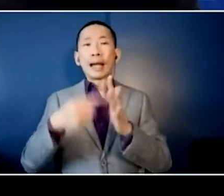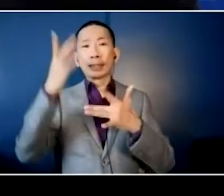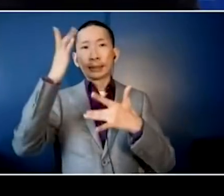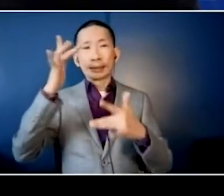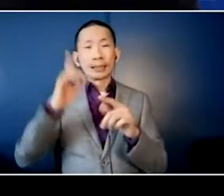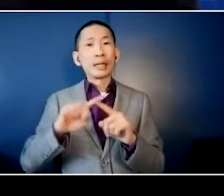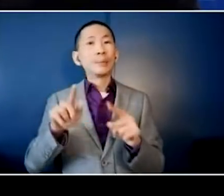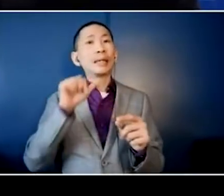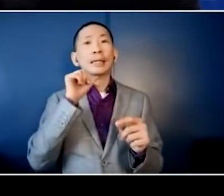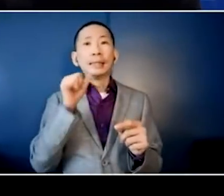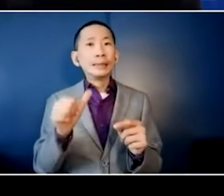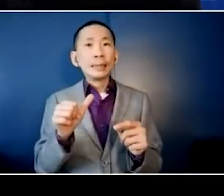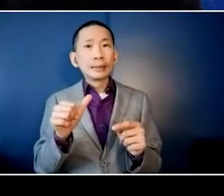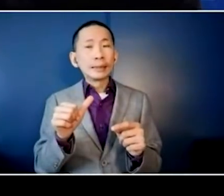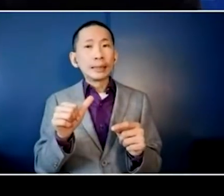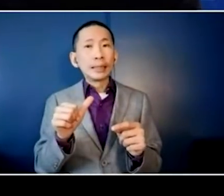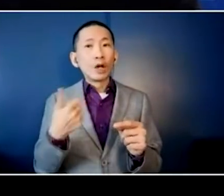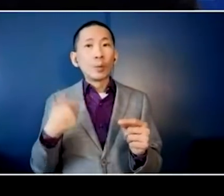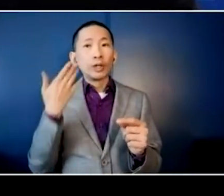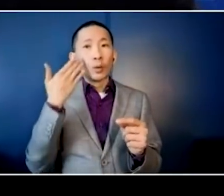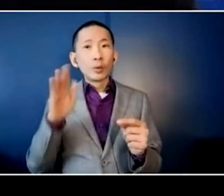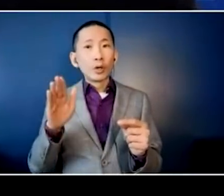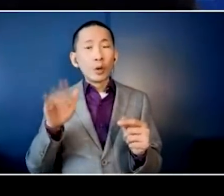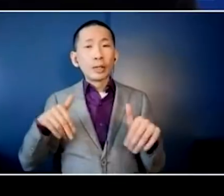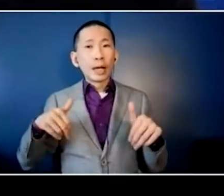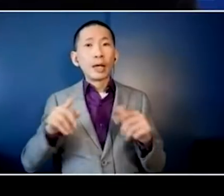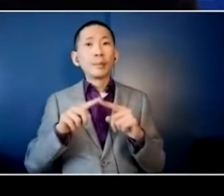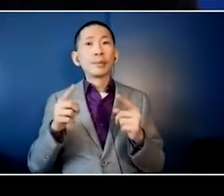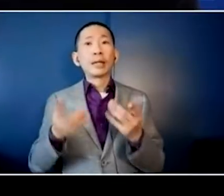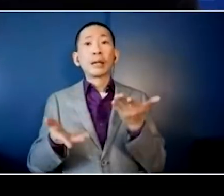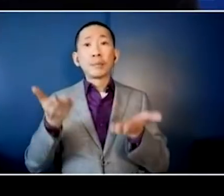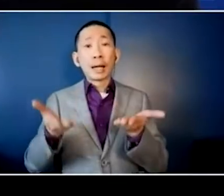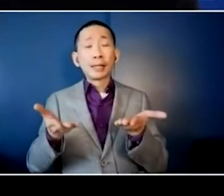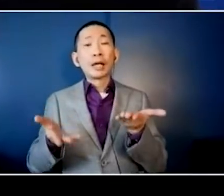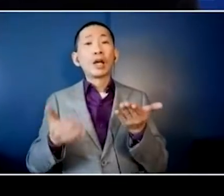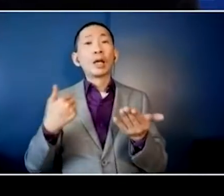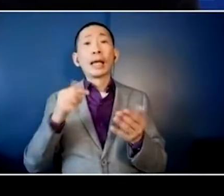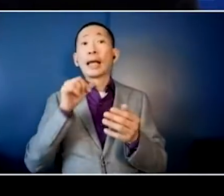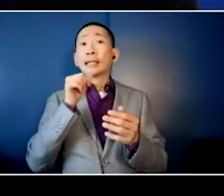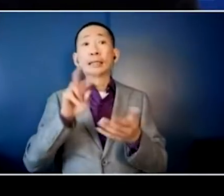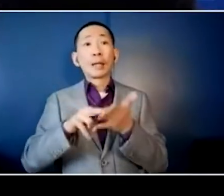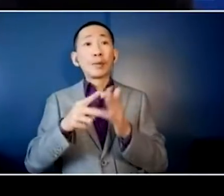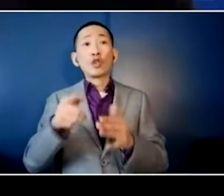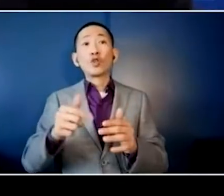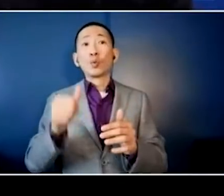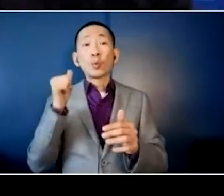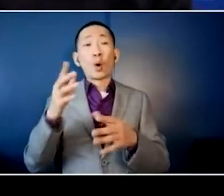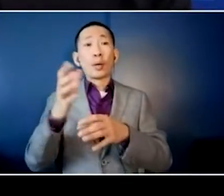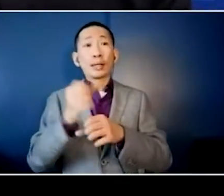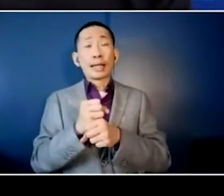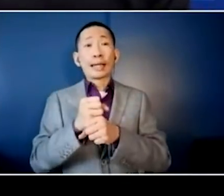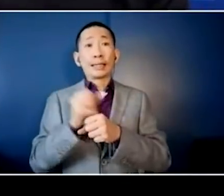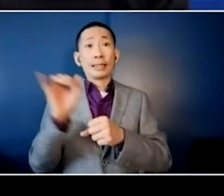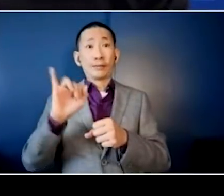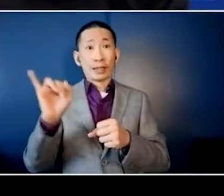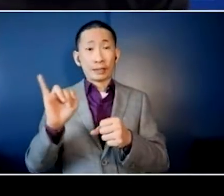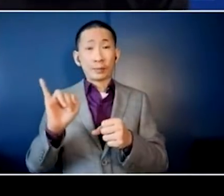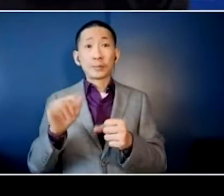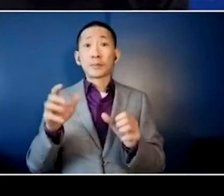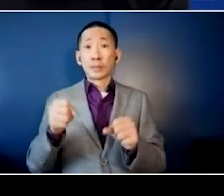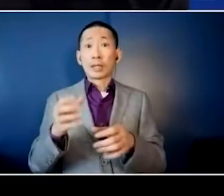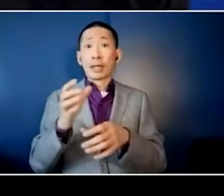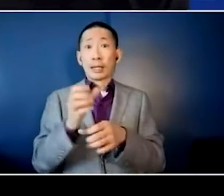doesn't necessarily, we don't know this yet, it might, but it doesn't necessarily prevent you from getting infected. So you can get infected and have no